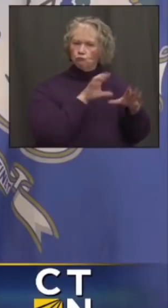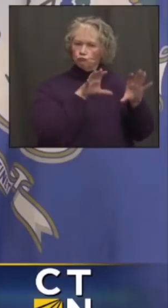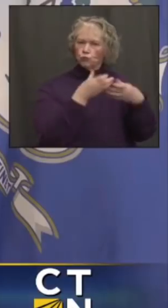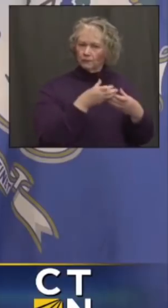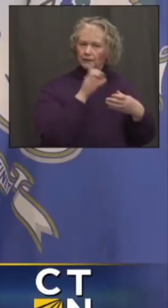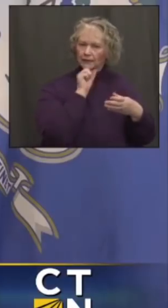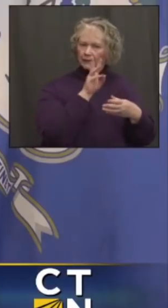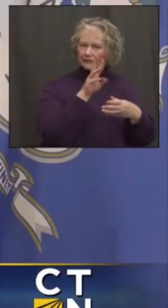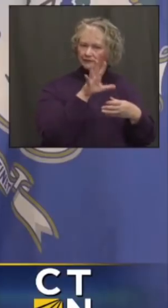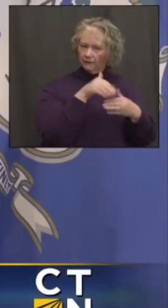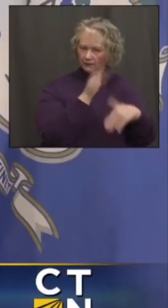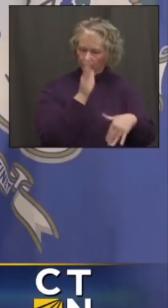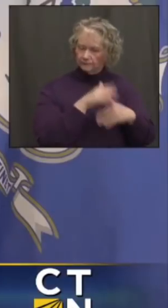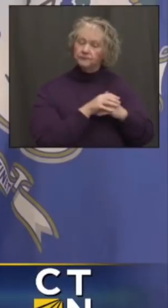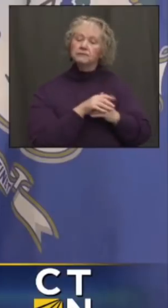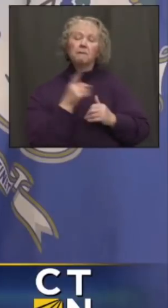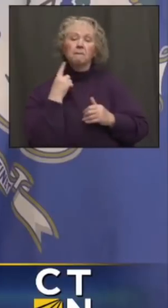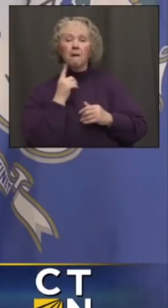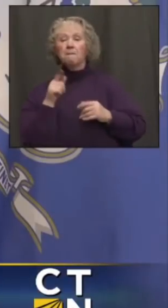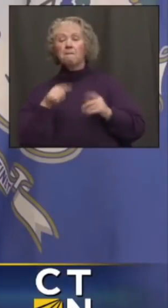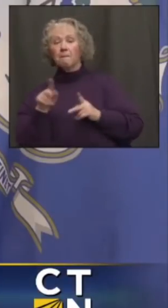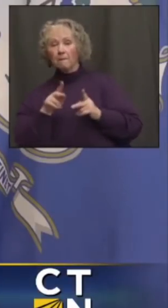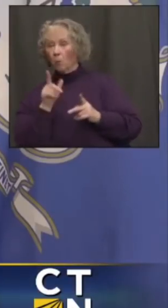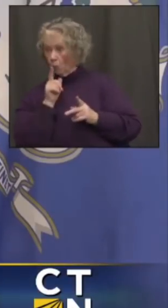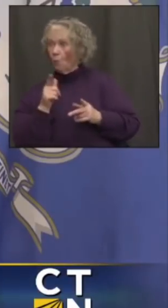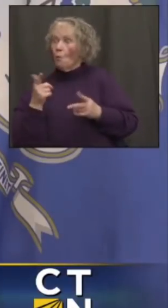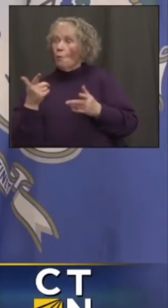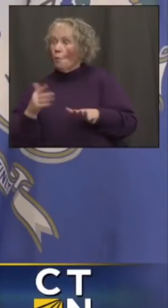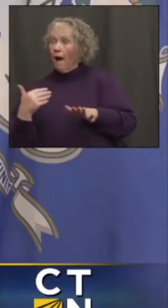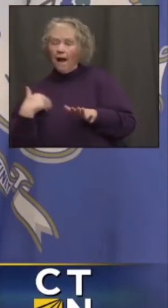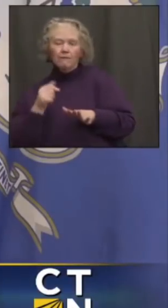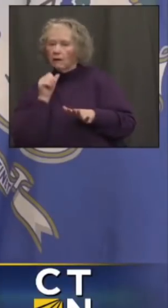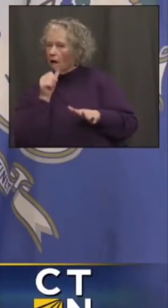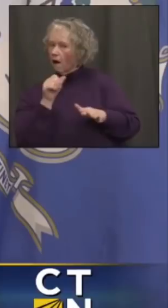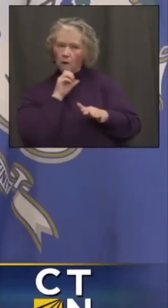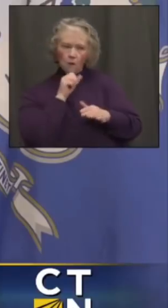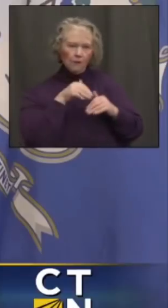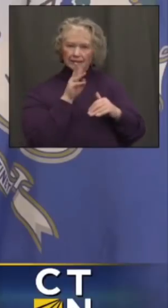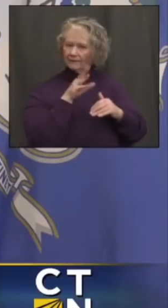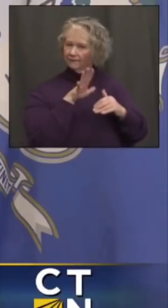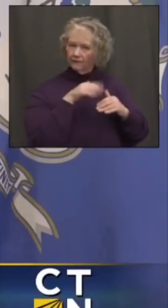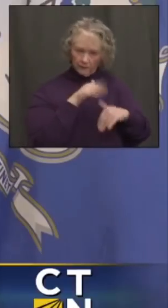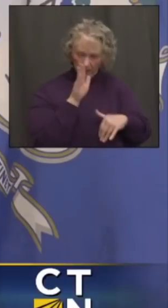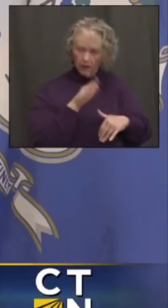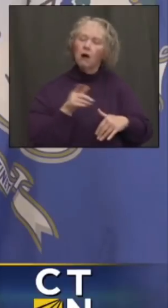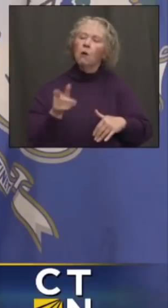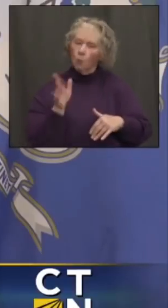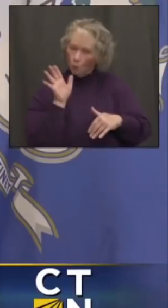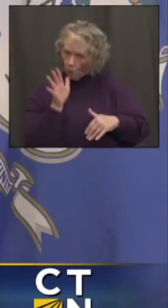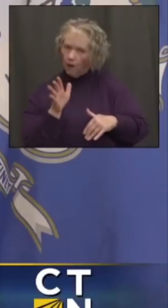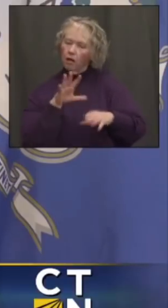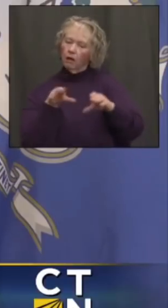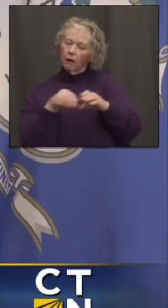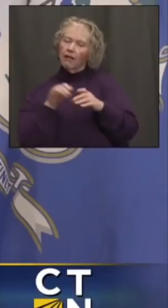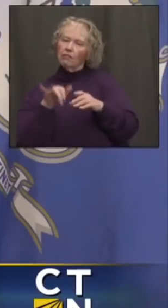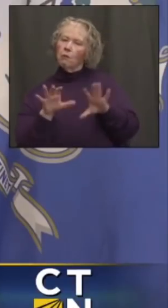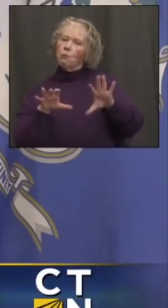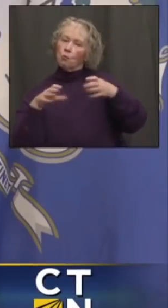Look, people 65 and above are twice as likely to have pre-existing conditions or comorbidities already, so we are capturing a lot of